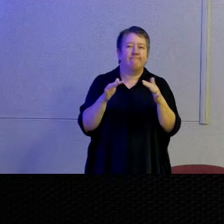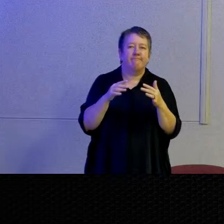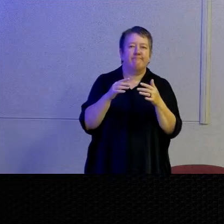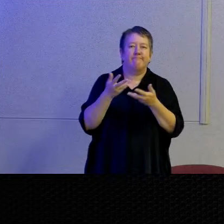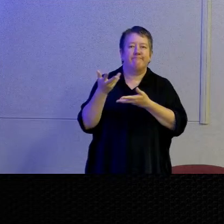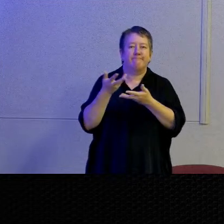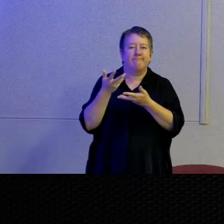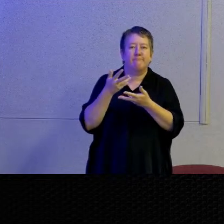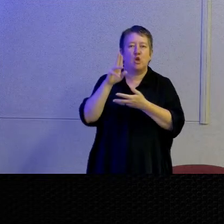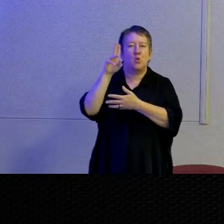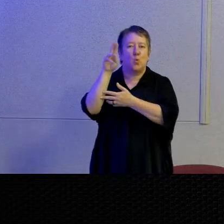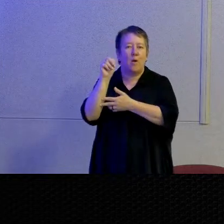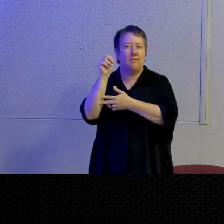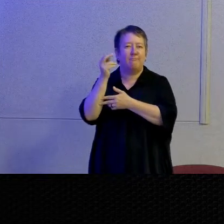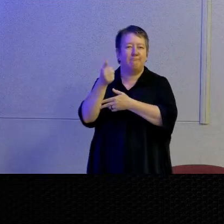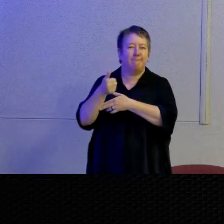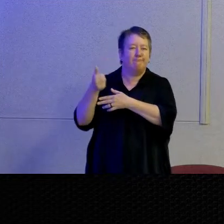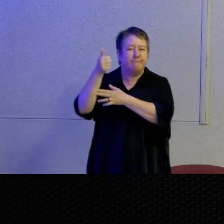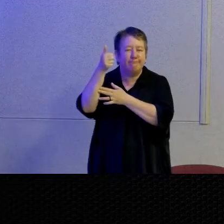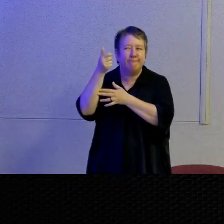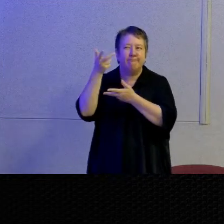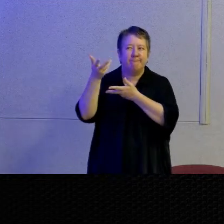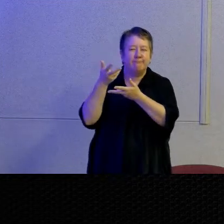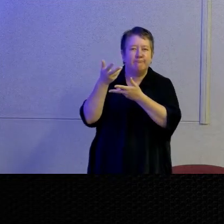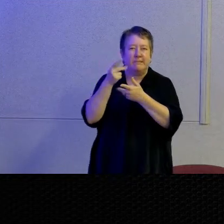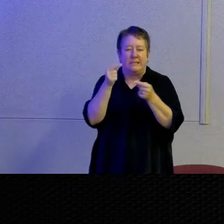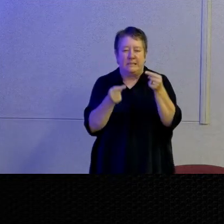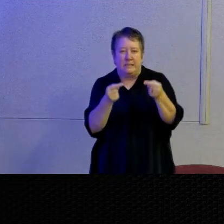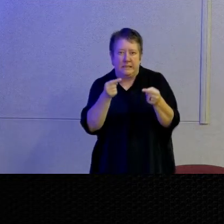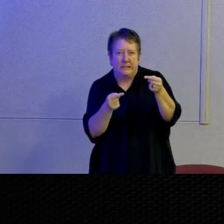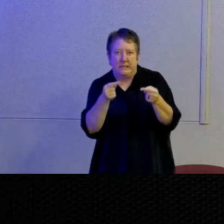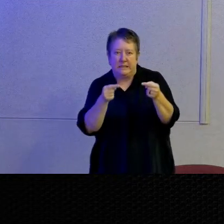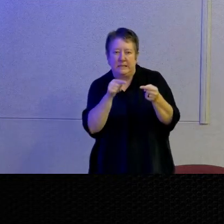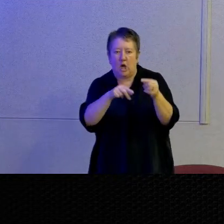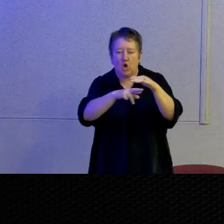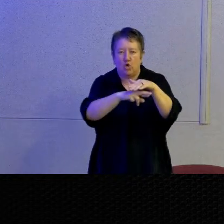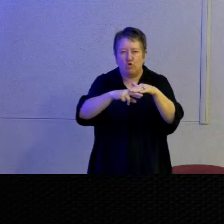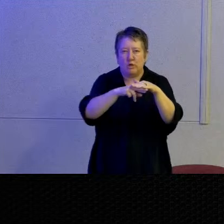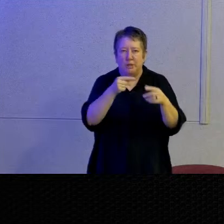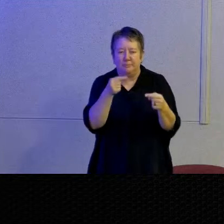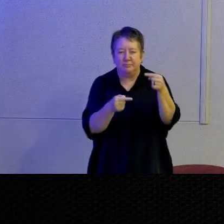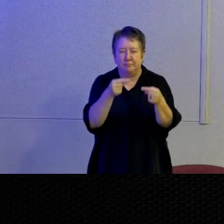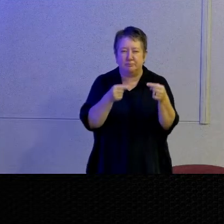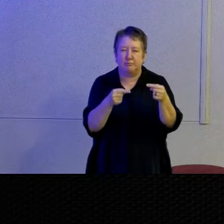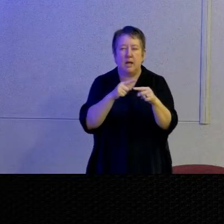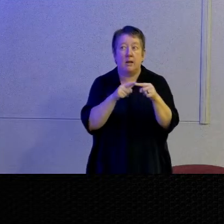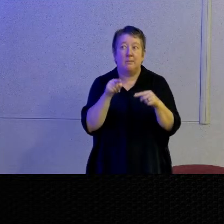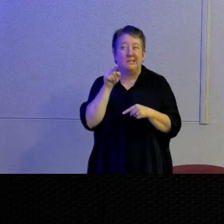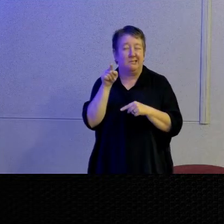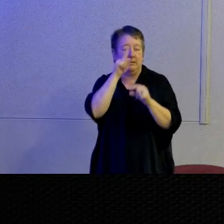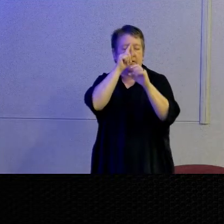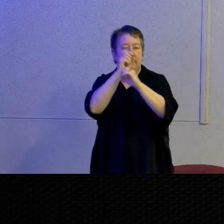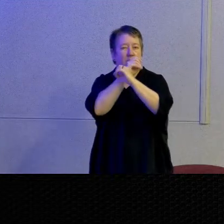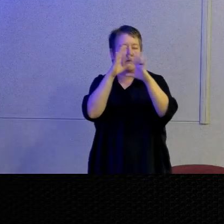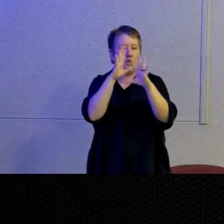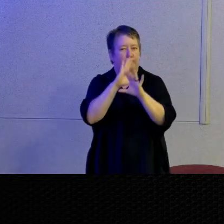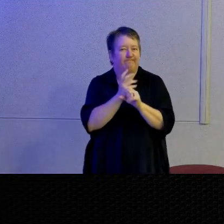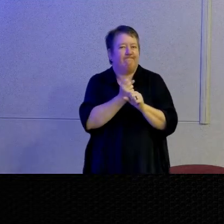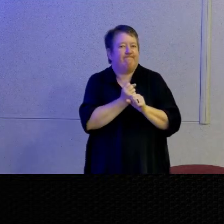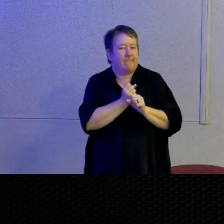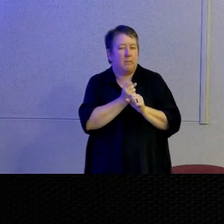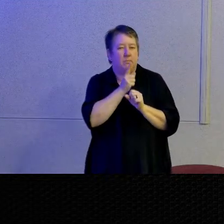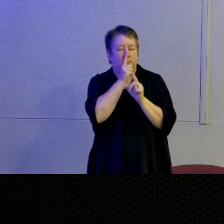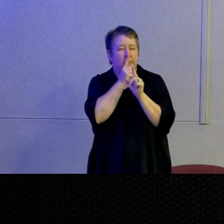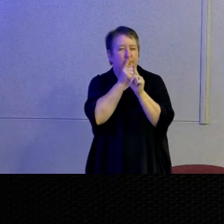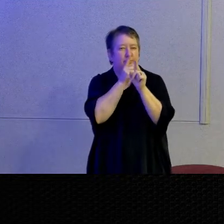and some of the tensions that build up in the region, but nonetheless they've managed to hold true to this vision and keep this as a